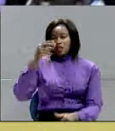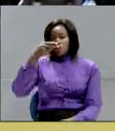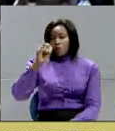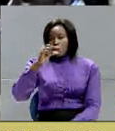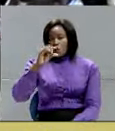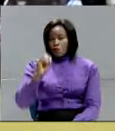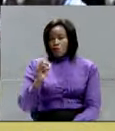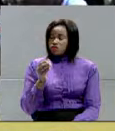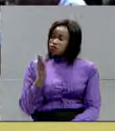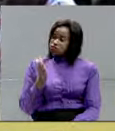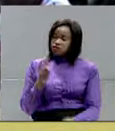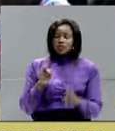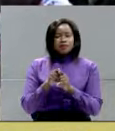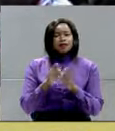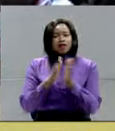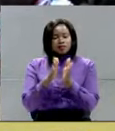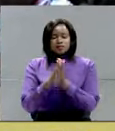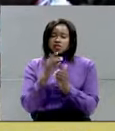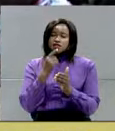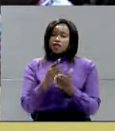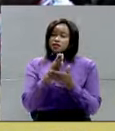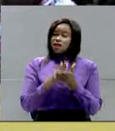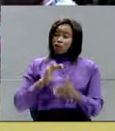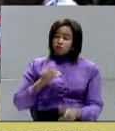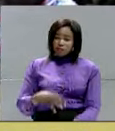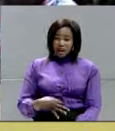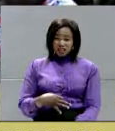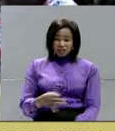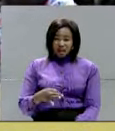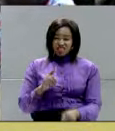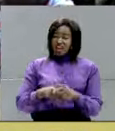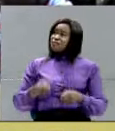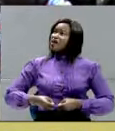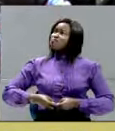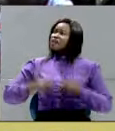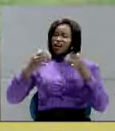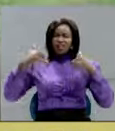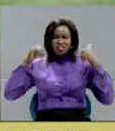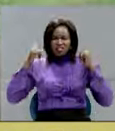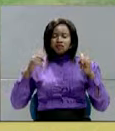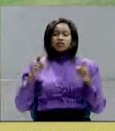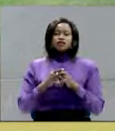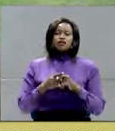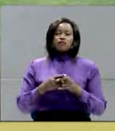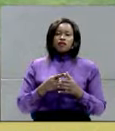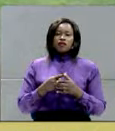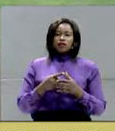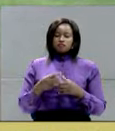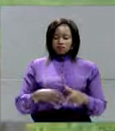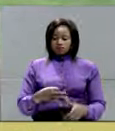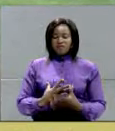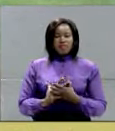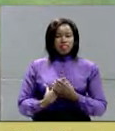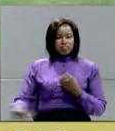Buhimba sub-county, explains that some pregnant women in the area are getting miscarriages. And other diseases have